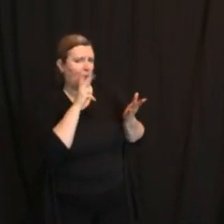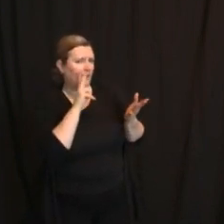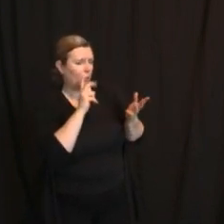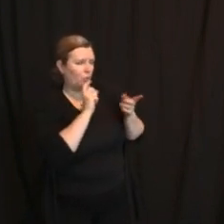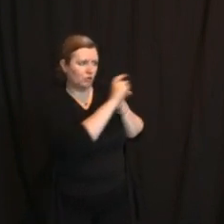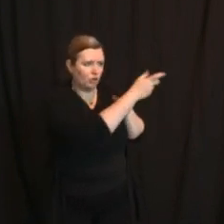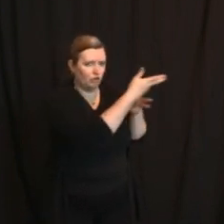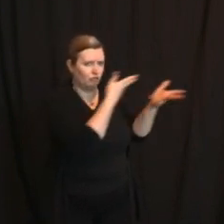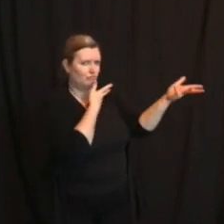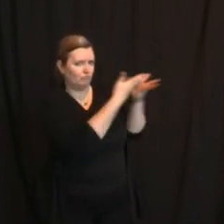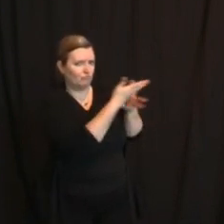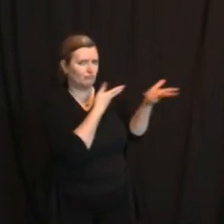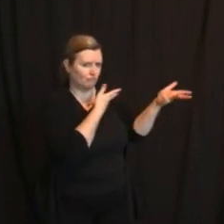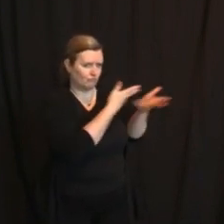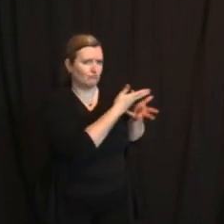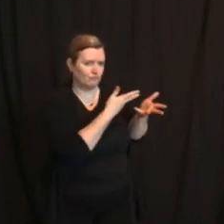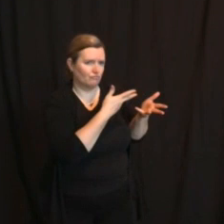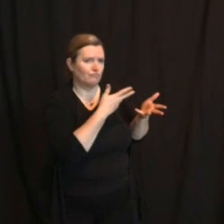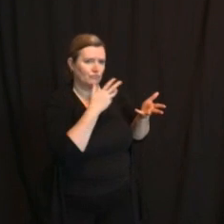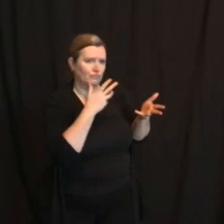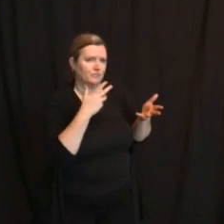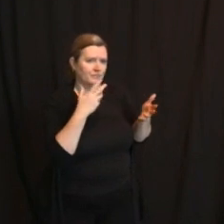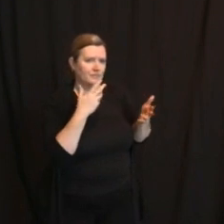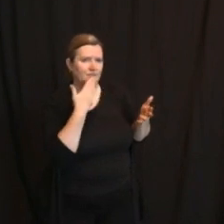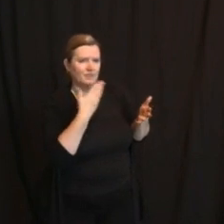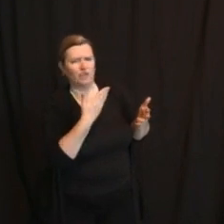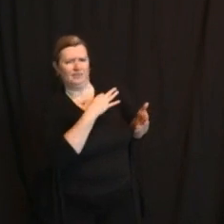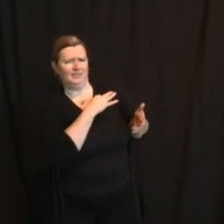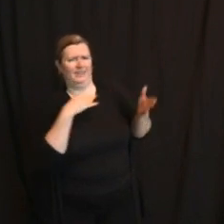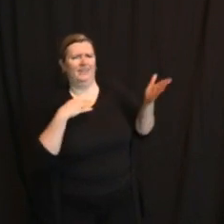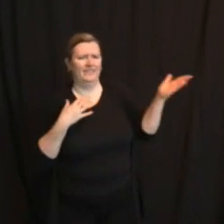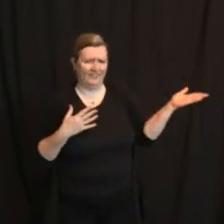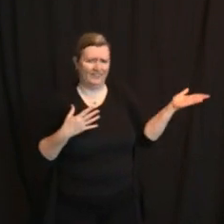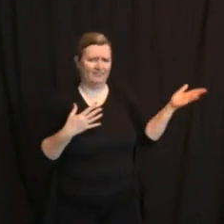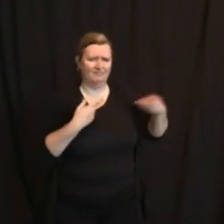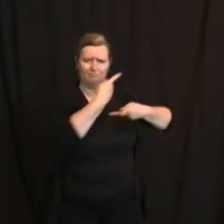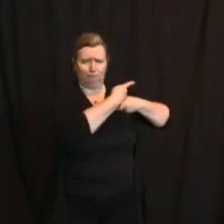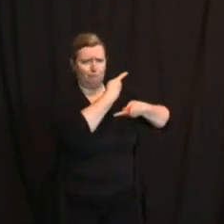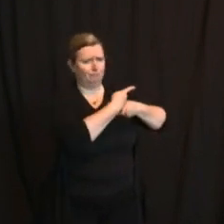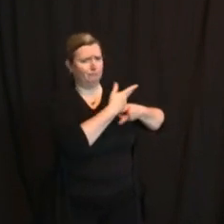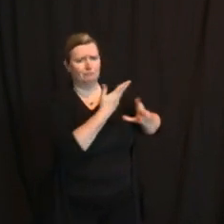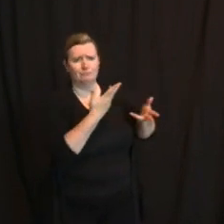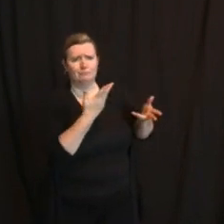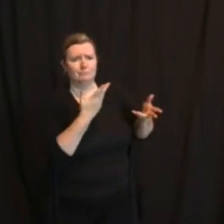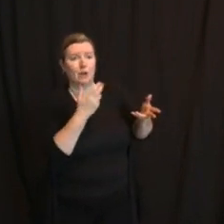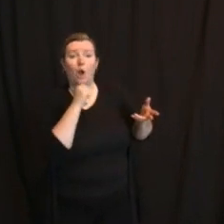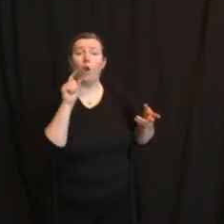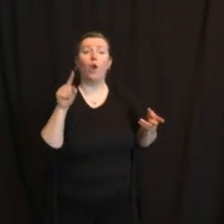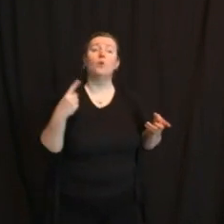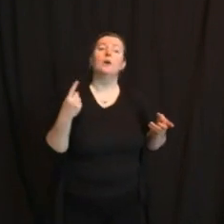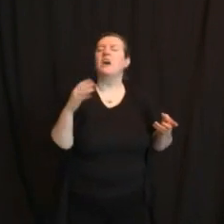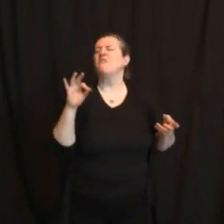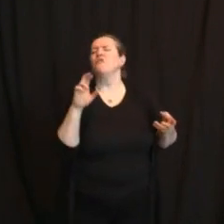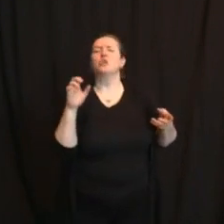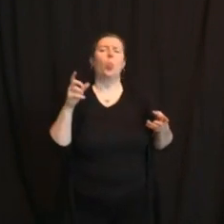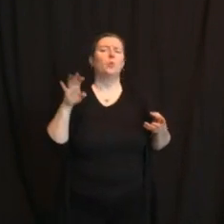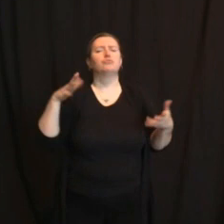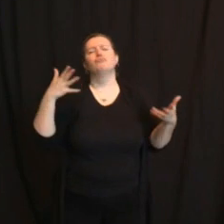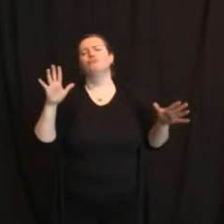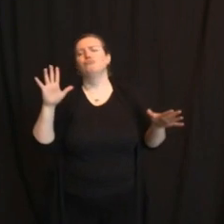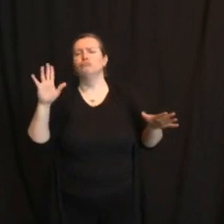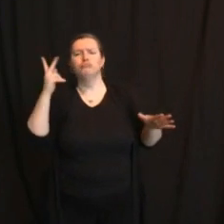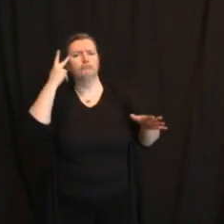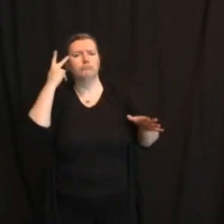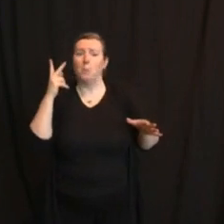for compiling such a great staff that takes care of not only the freeholders, the mayors, but all of